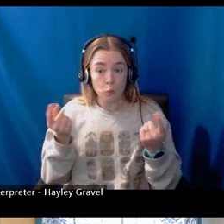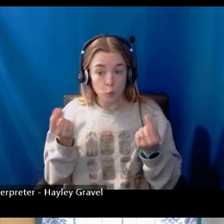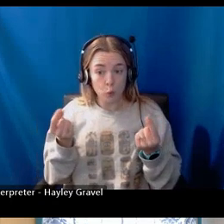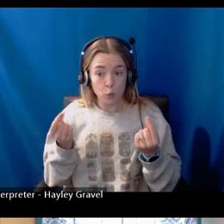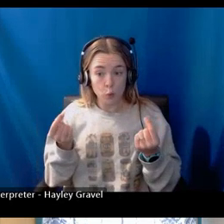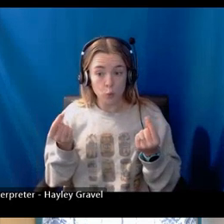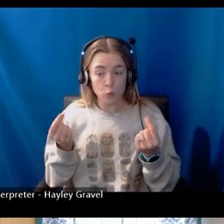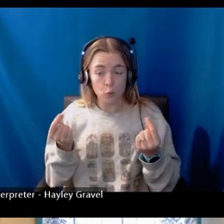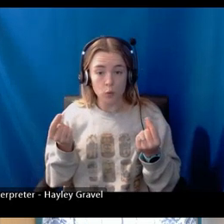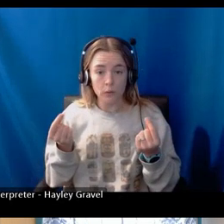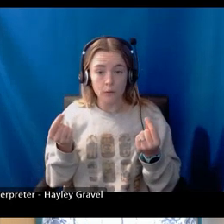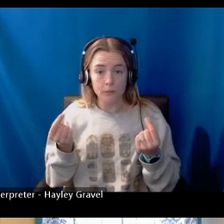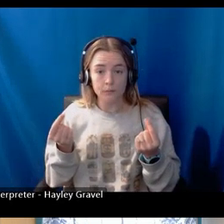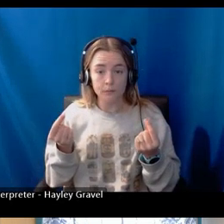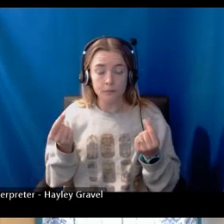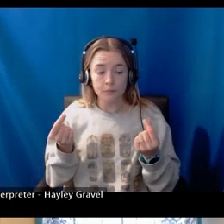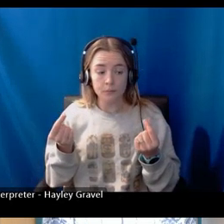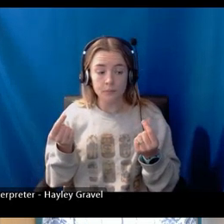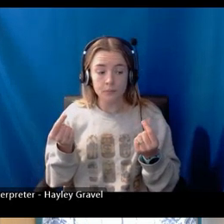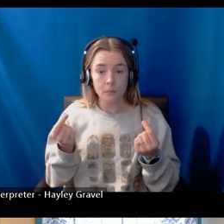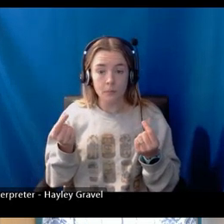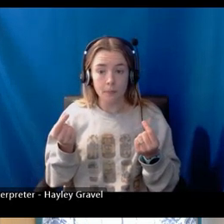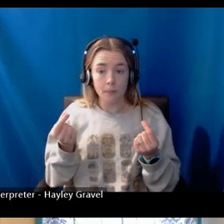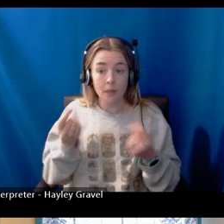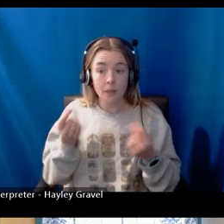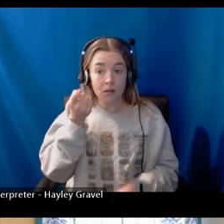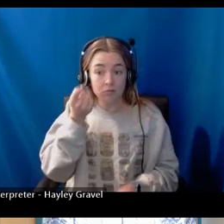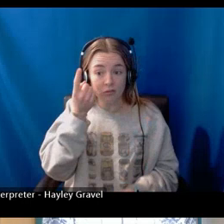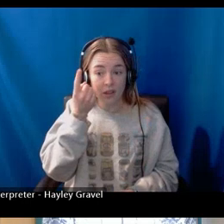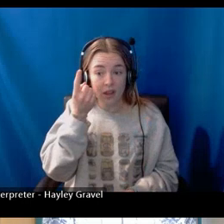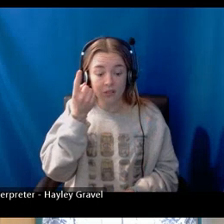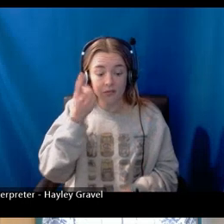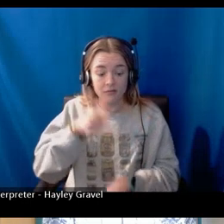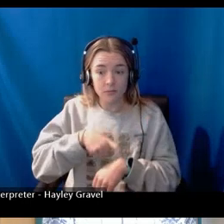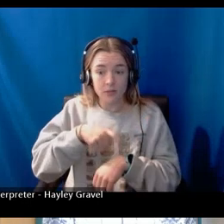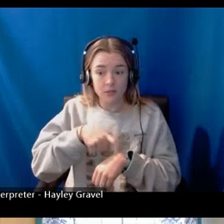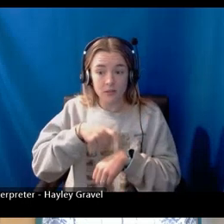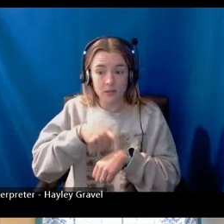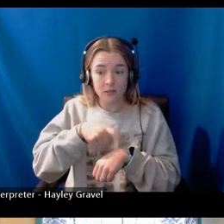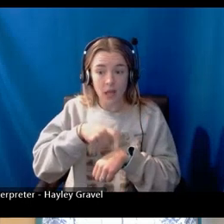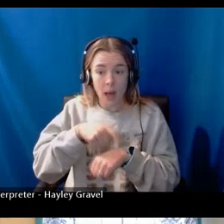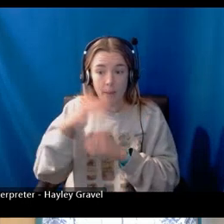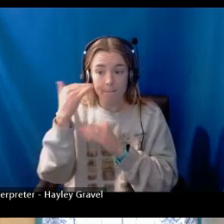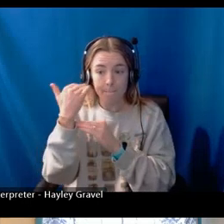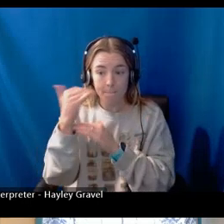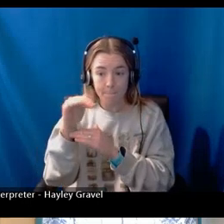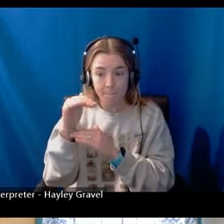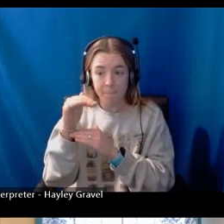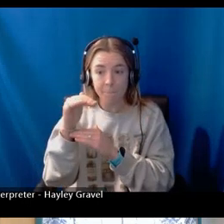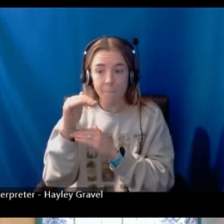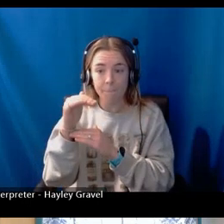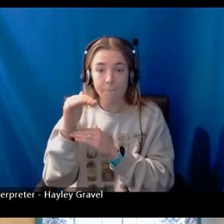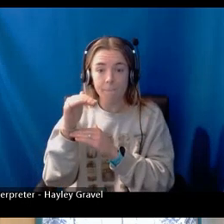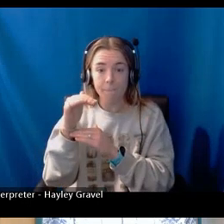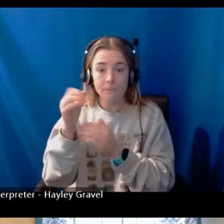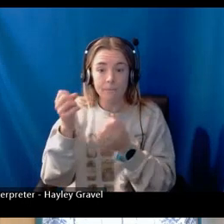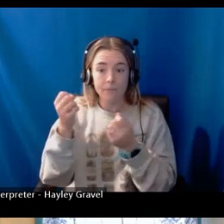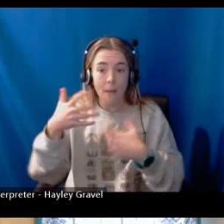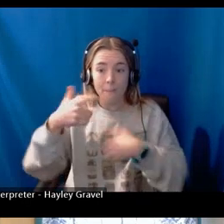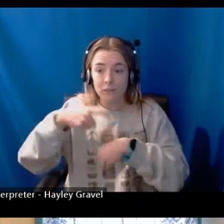is understanding the time and sort of the space and place to get this